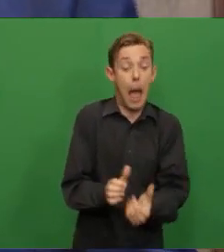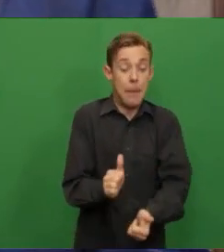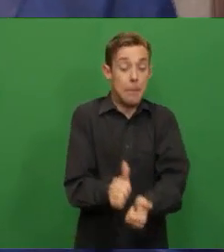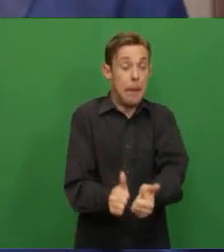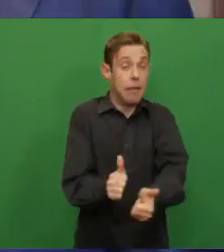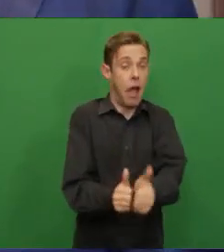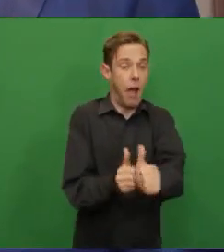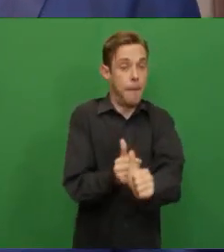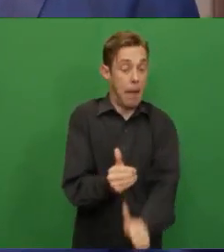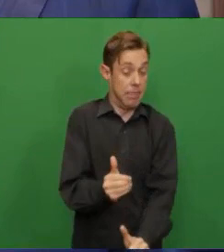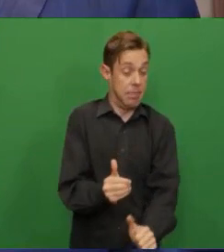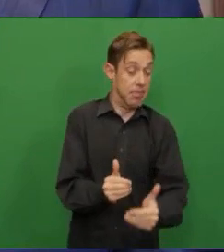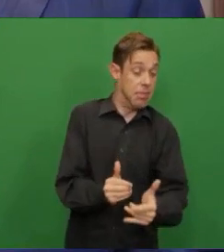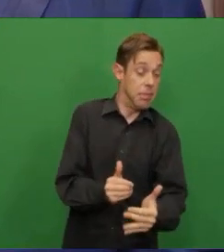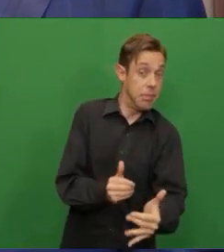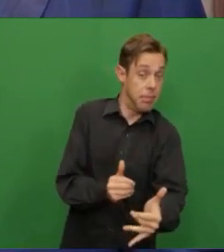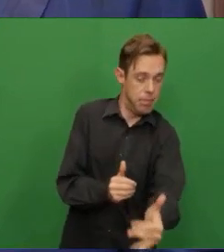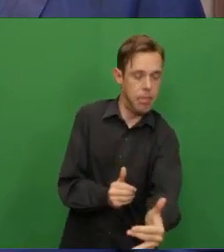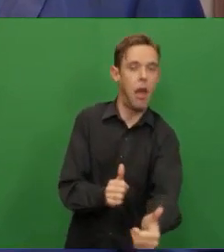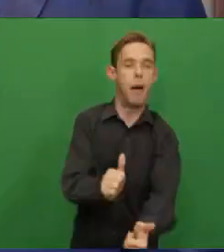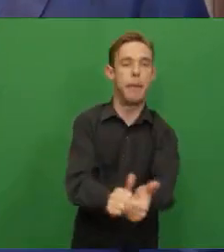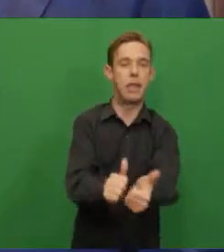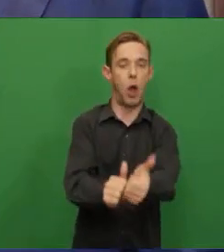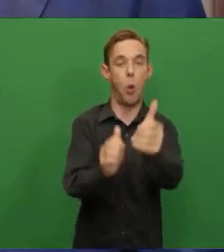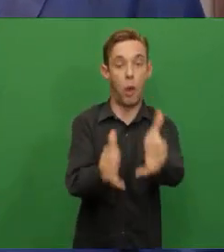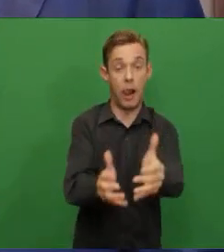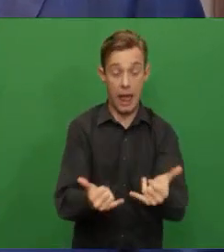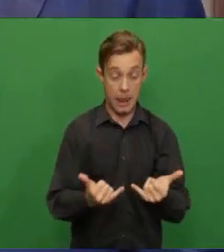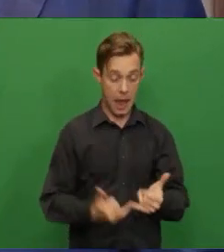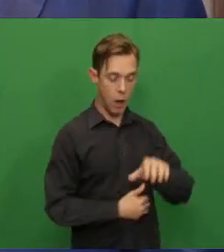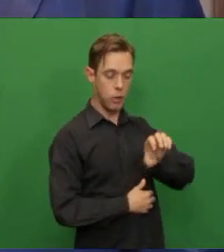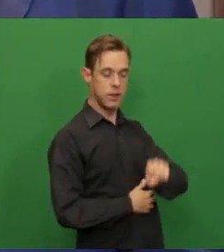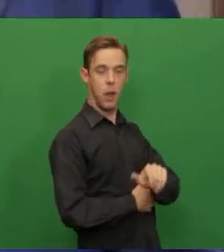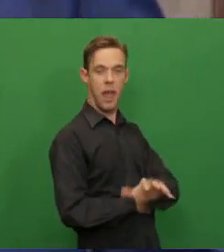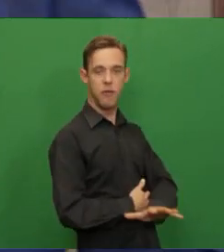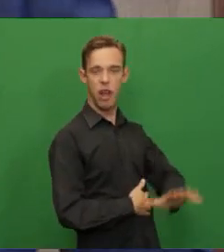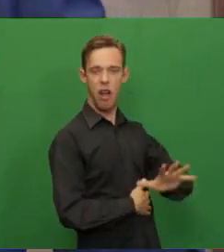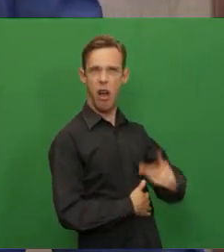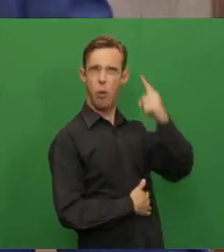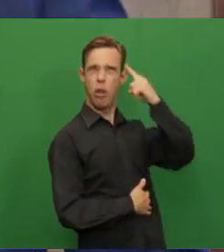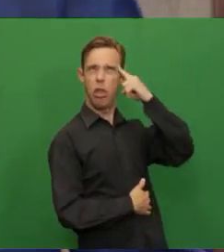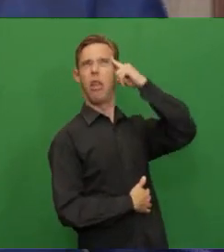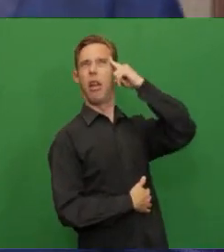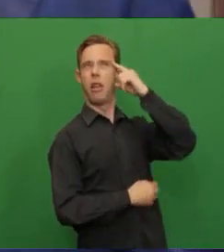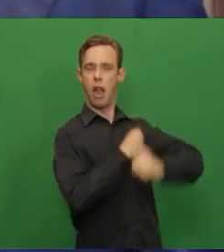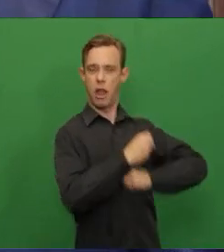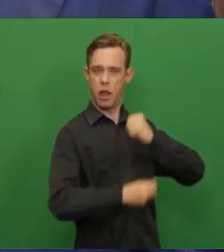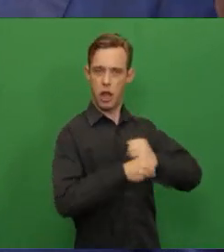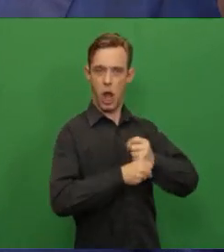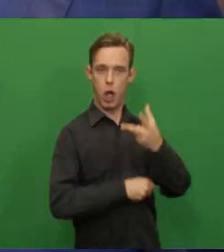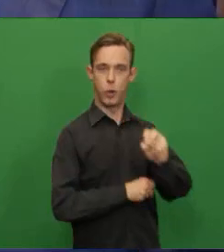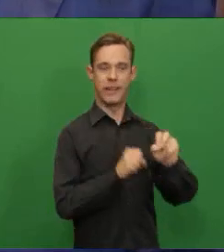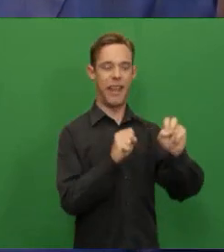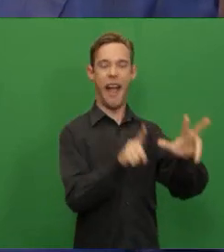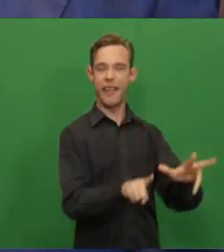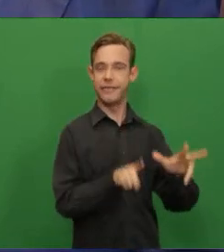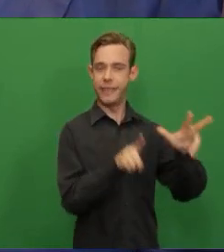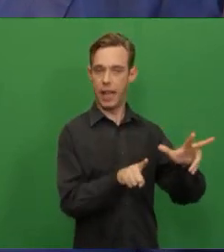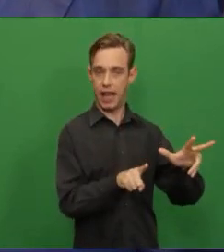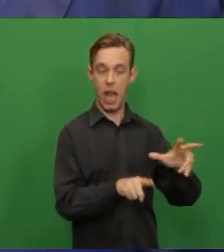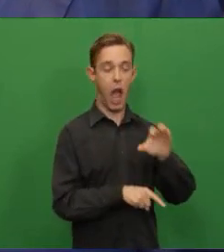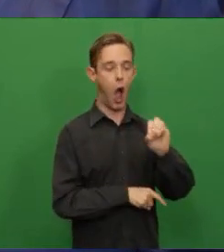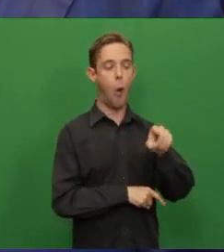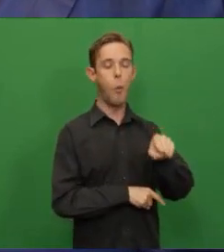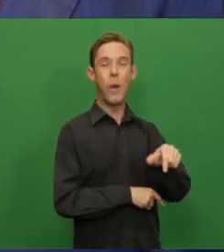September. The SARB now forecasts growth in 2018 to average 0.6%, down